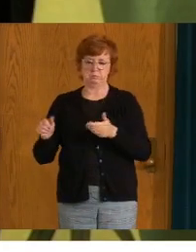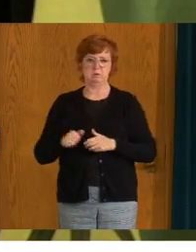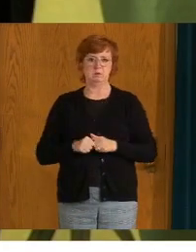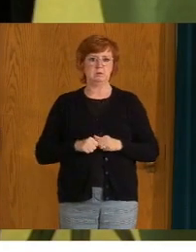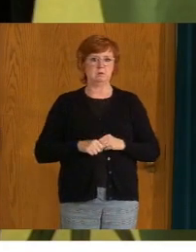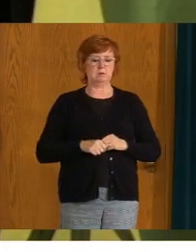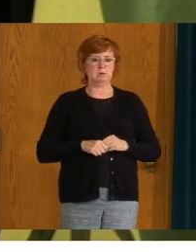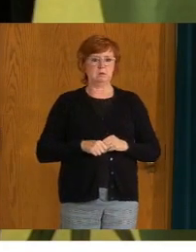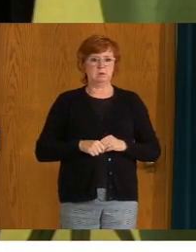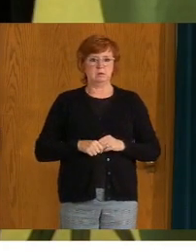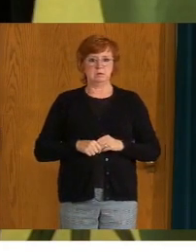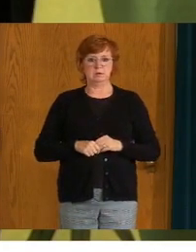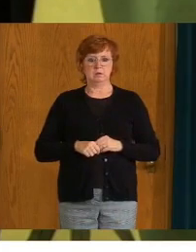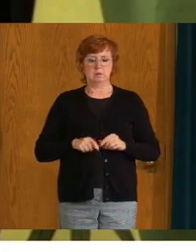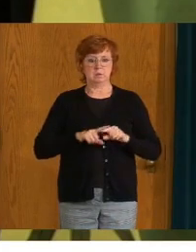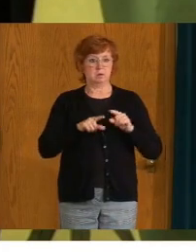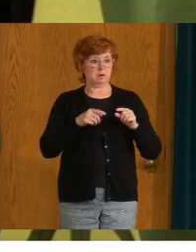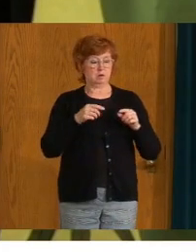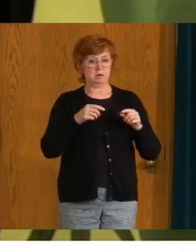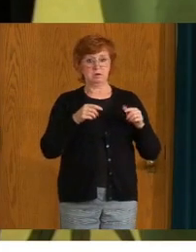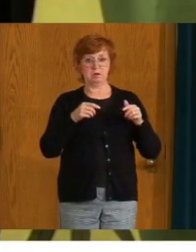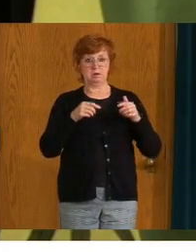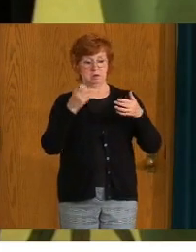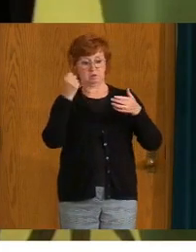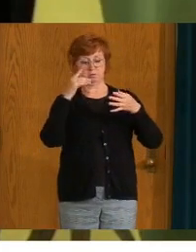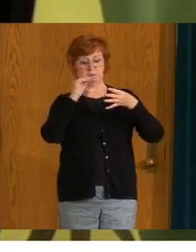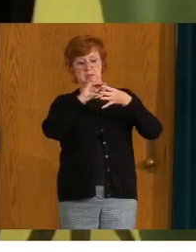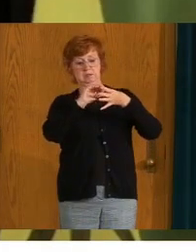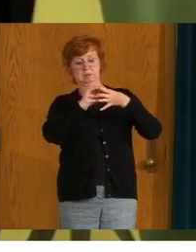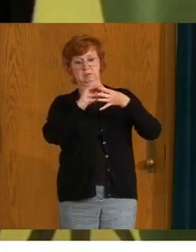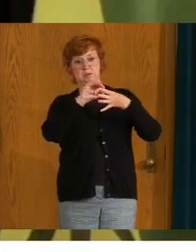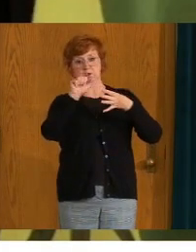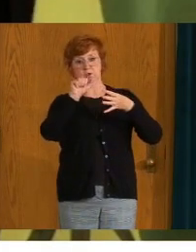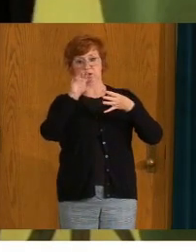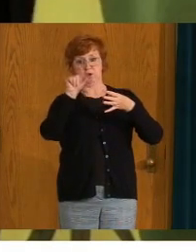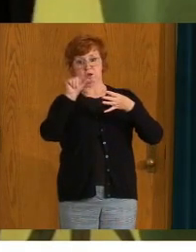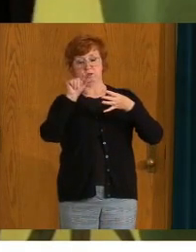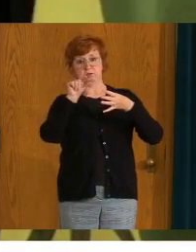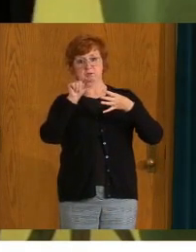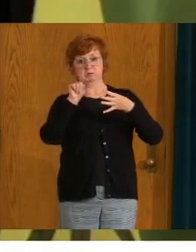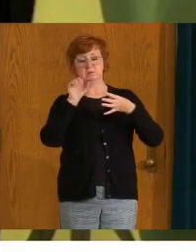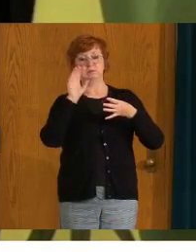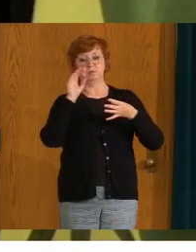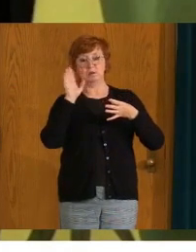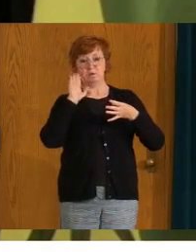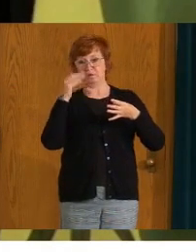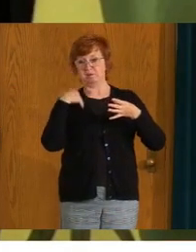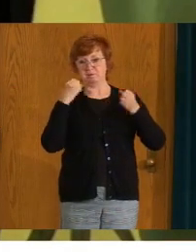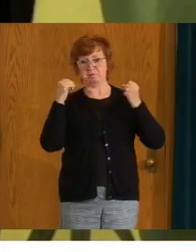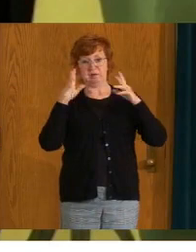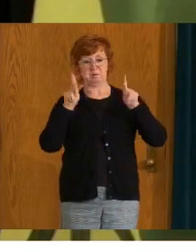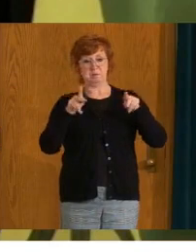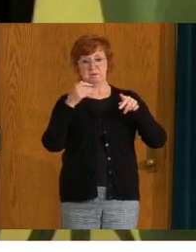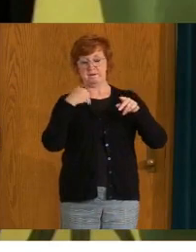Many people will be fully vaccinated by the first week in August when that occurs, and we again would encourage anyone that hasn't started